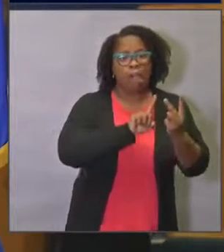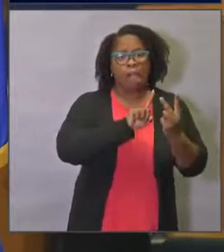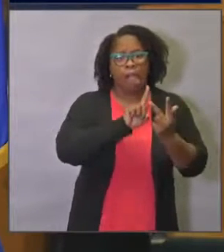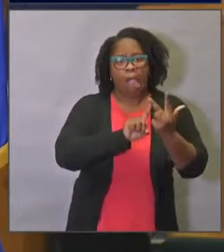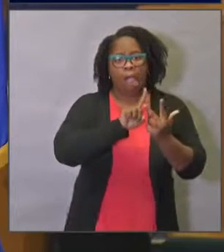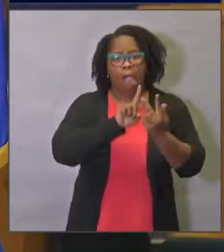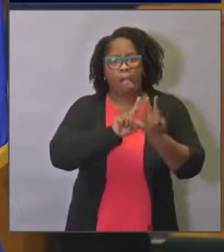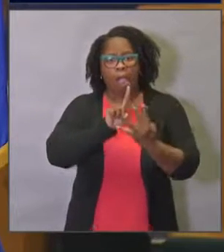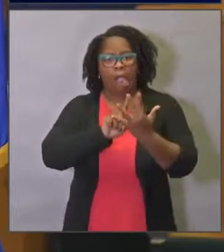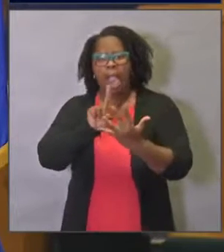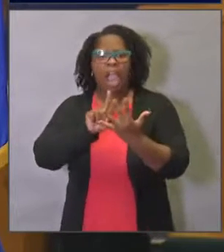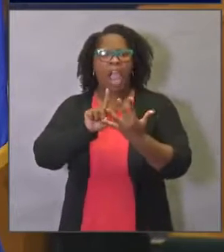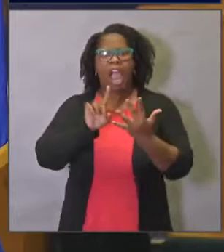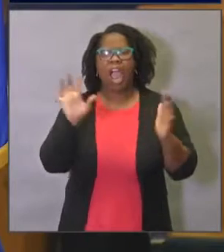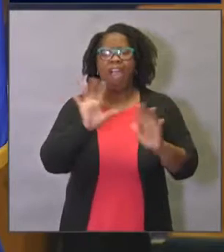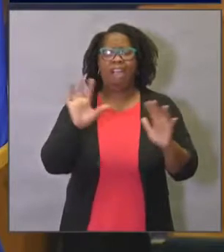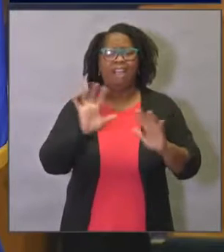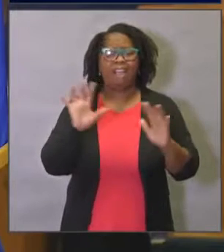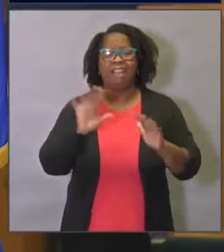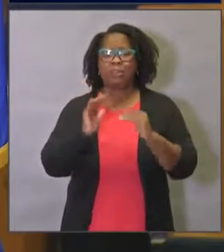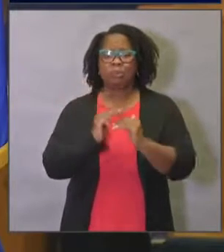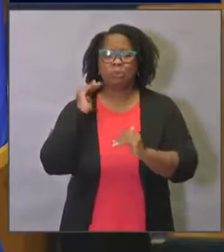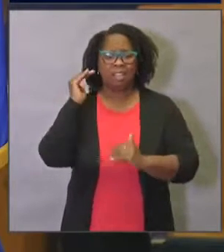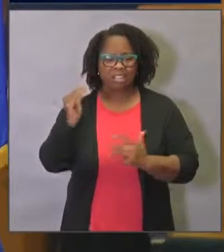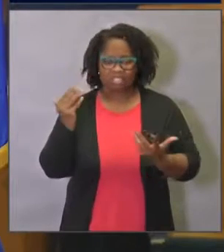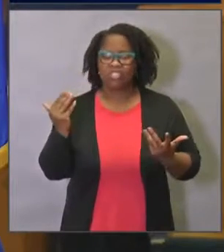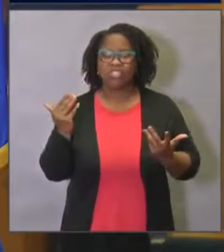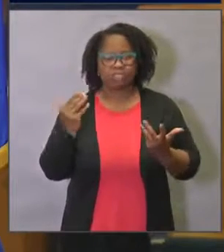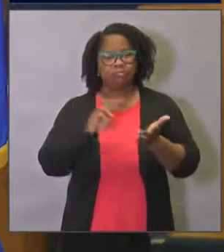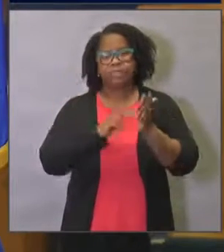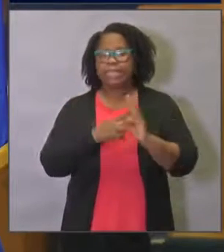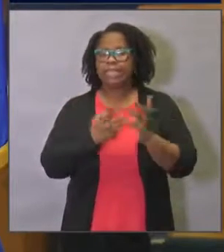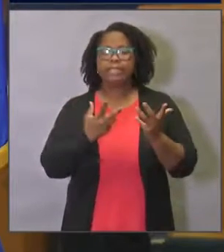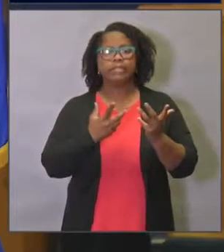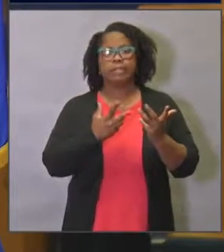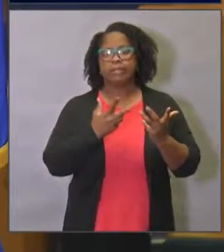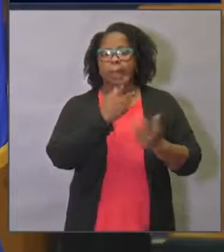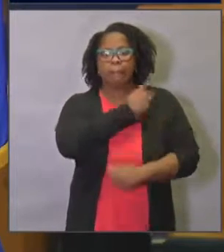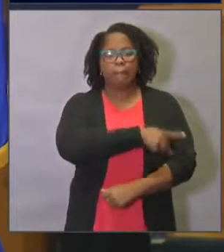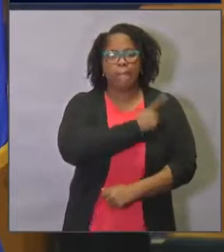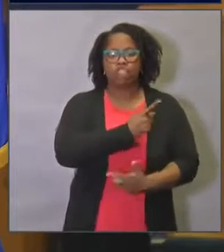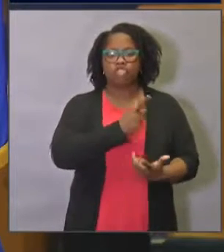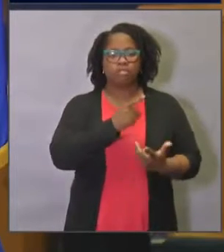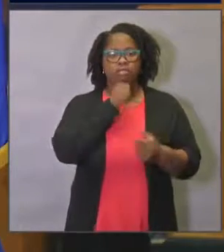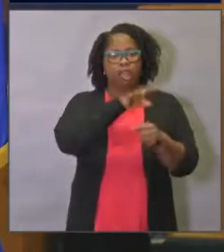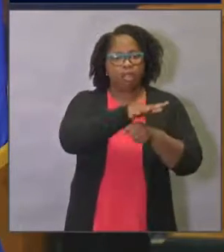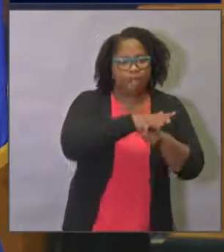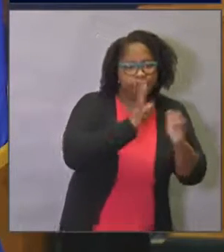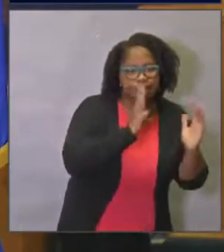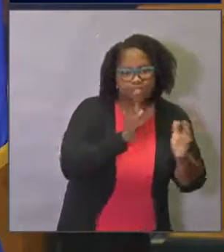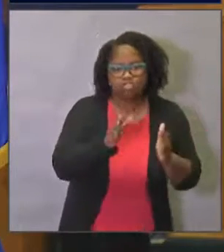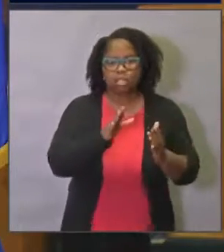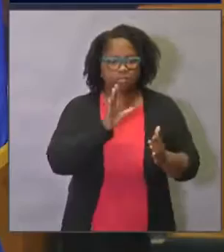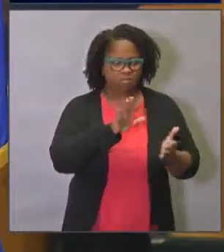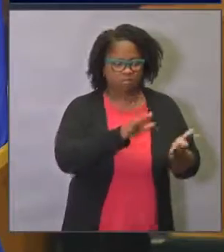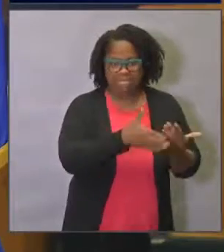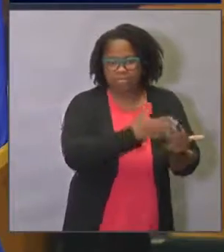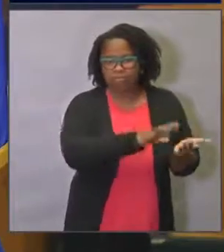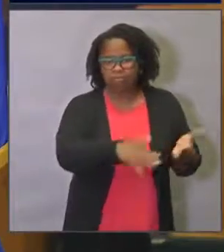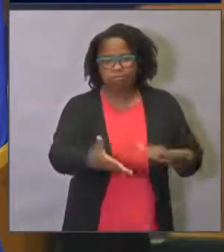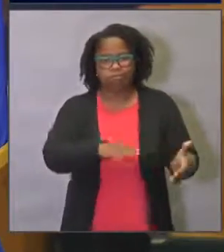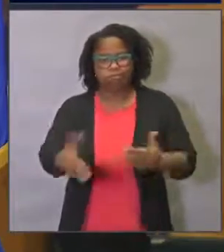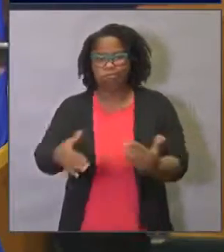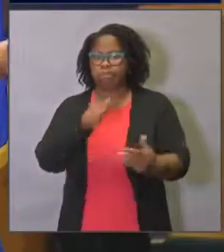2 patients. And that's where we get into situations with poor patient outcomes and excess deaths. We'll take the next question.